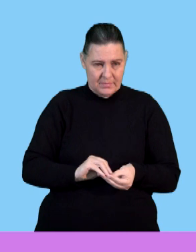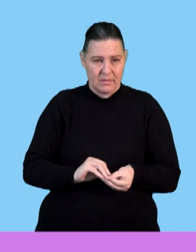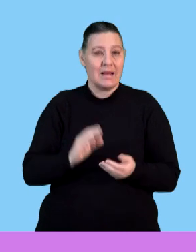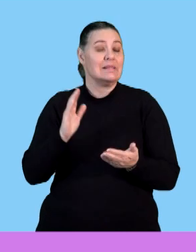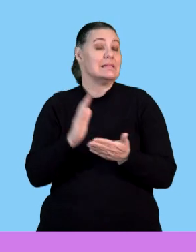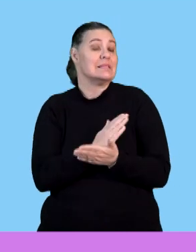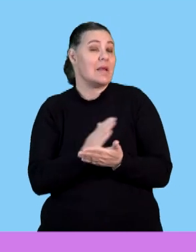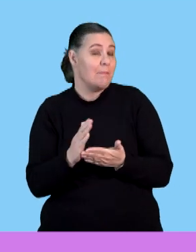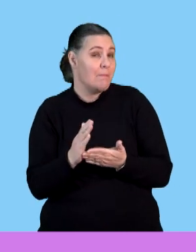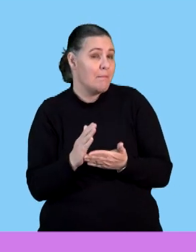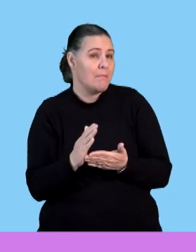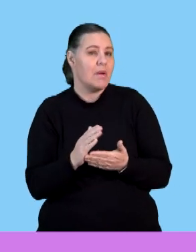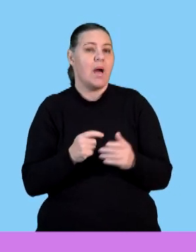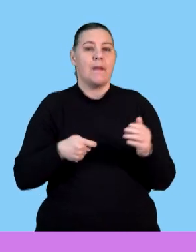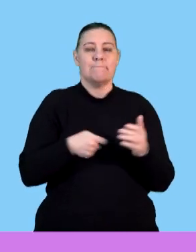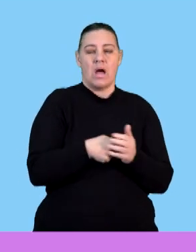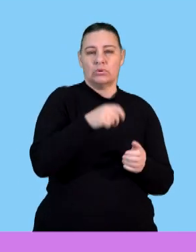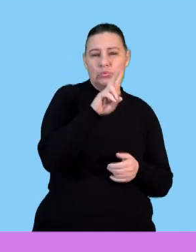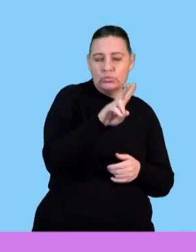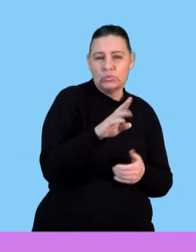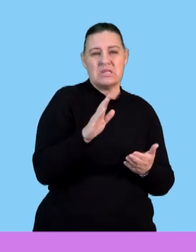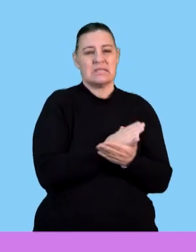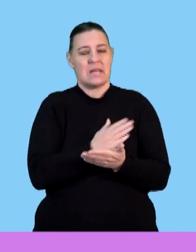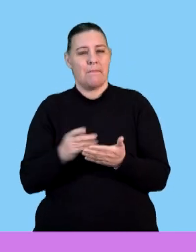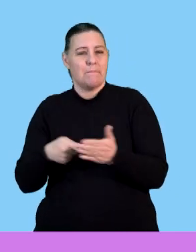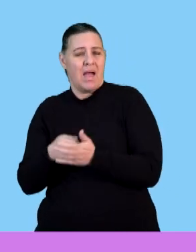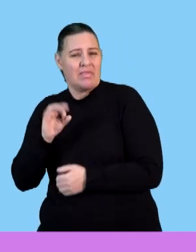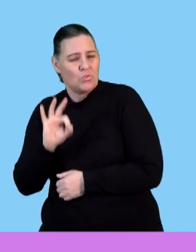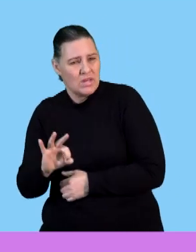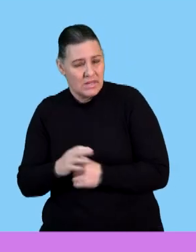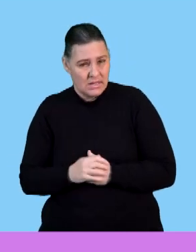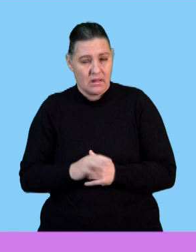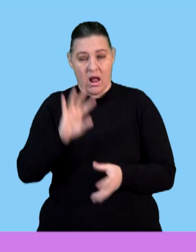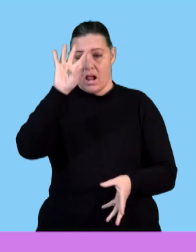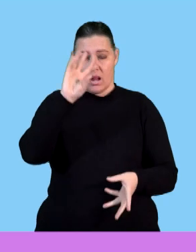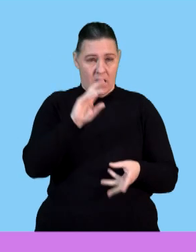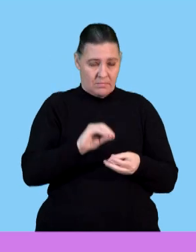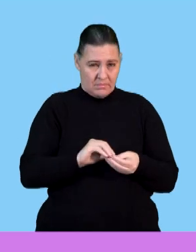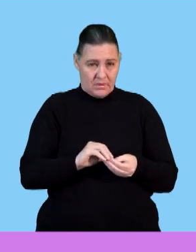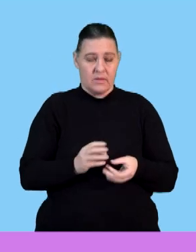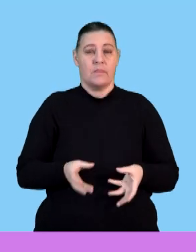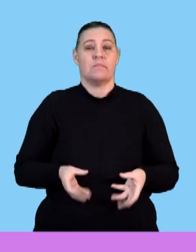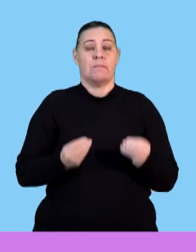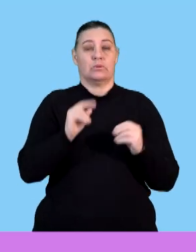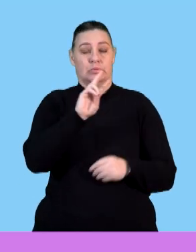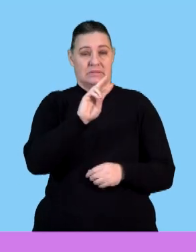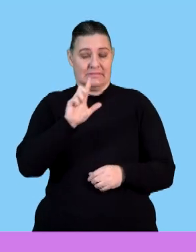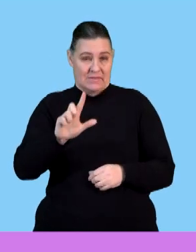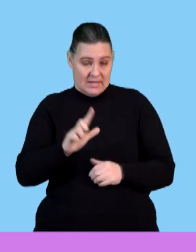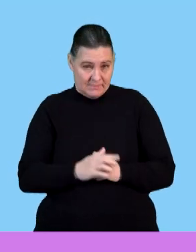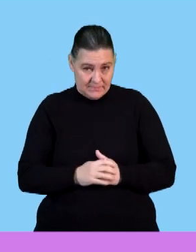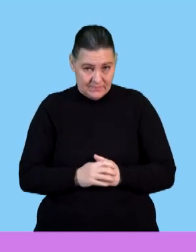remember, certain items, she's bought two of them, three of them, etc., etc. When you count them up, I get 27